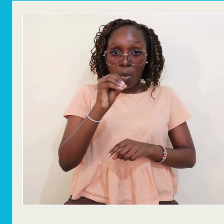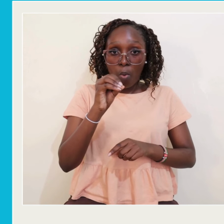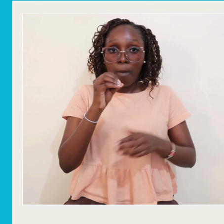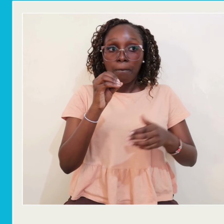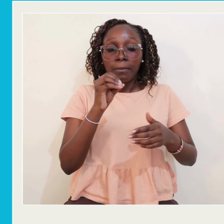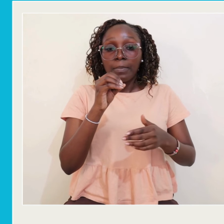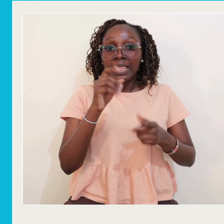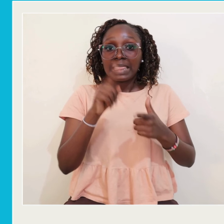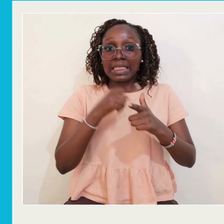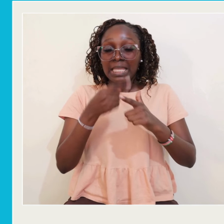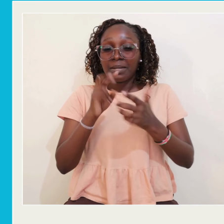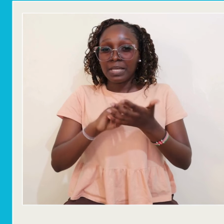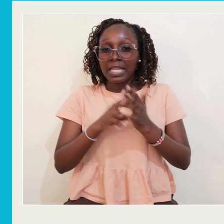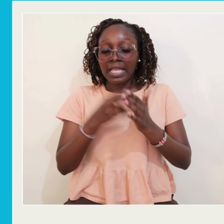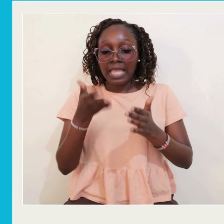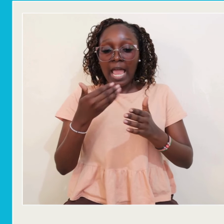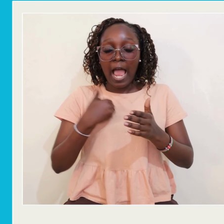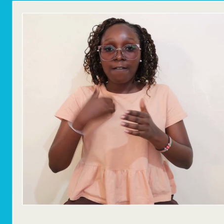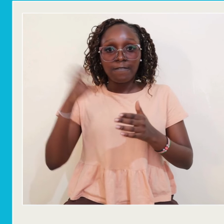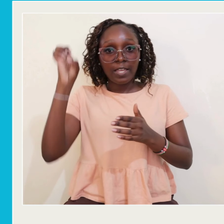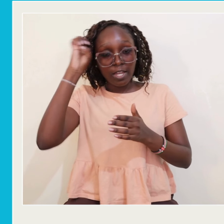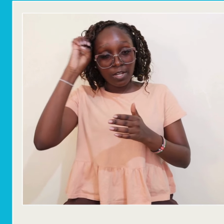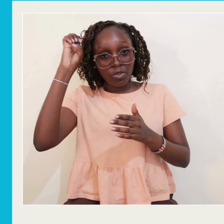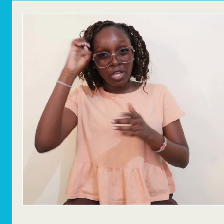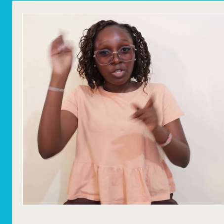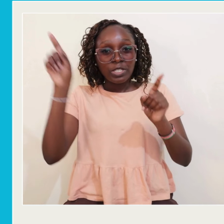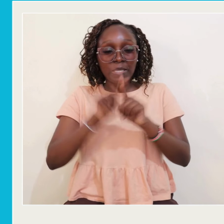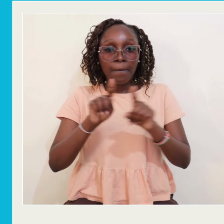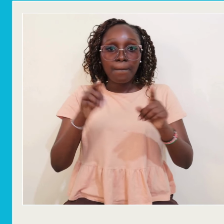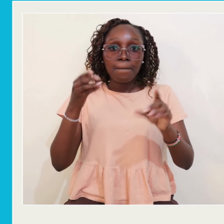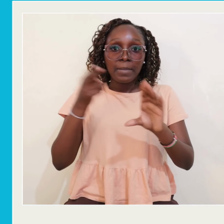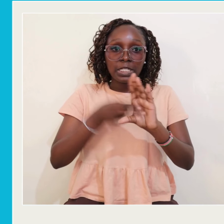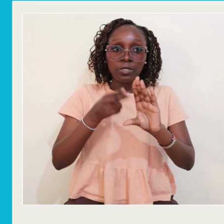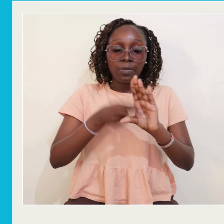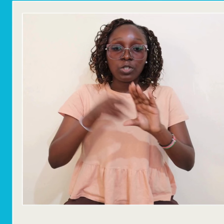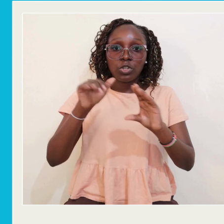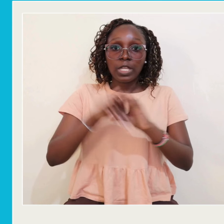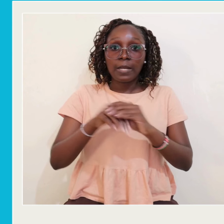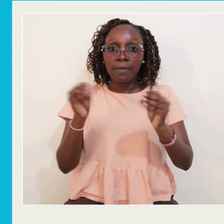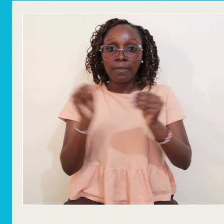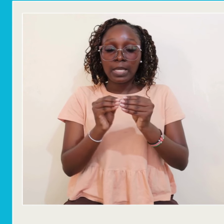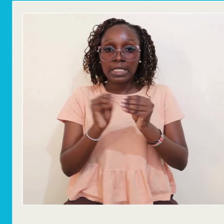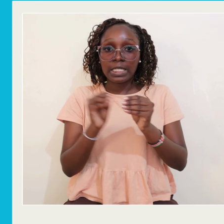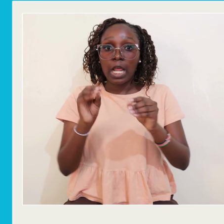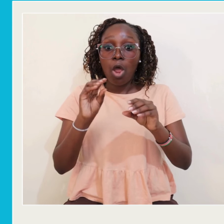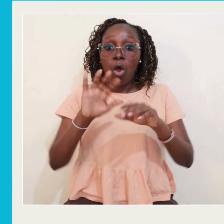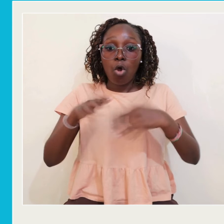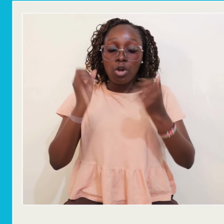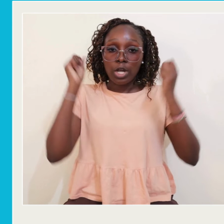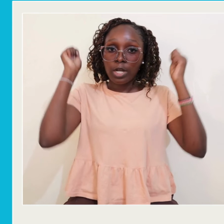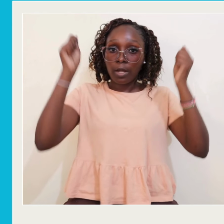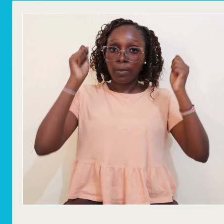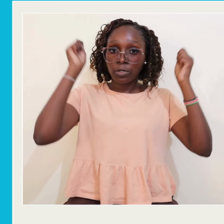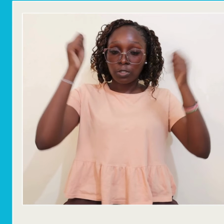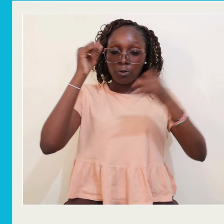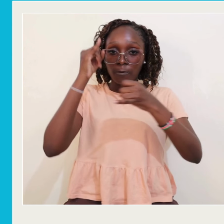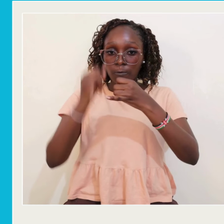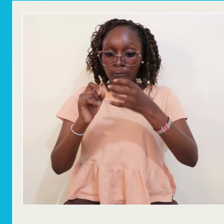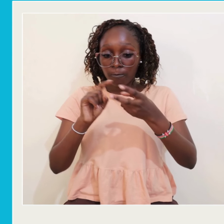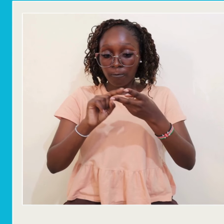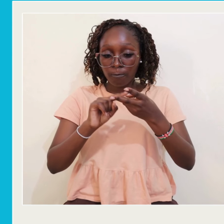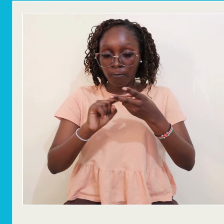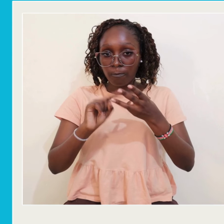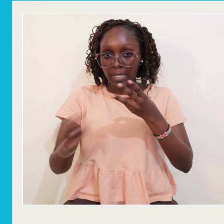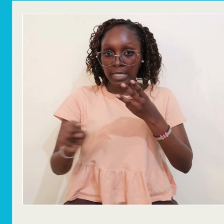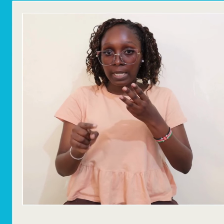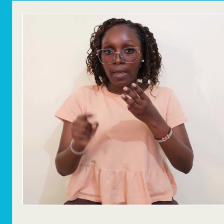preventing interference of advocacy, education, and participation in forums or demonstration, and